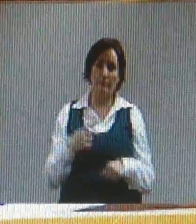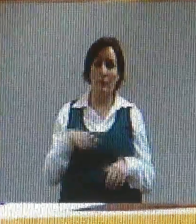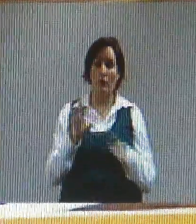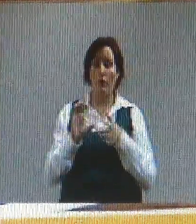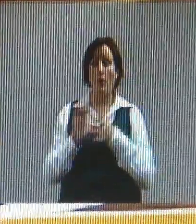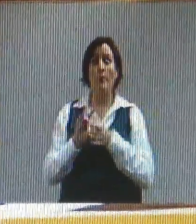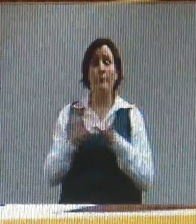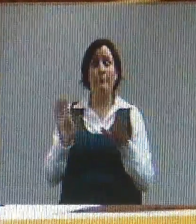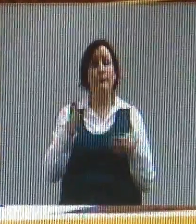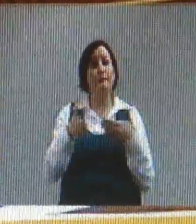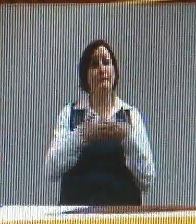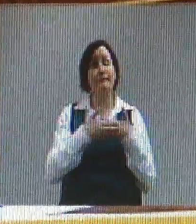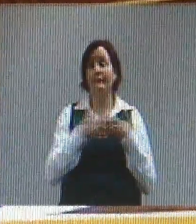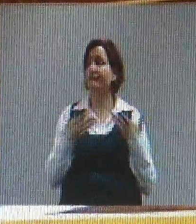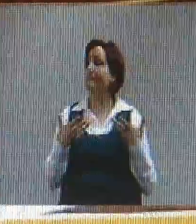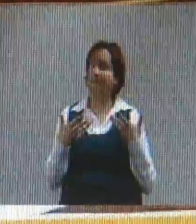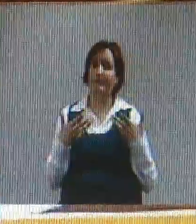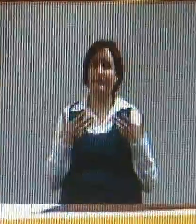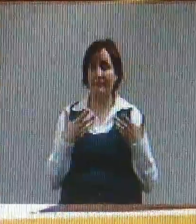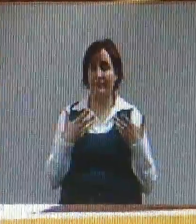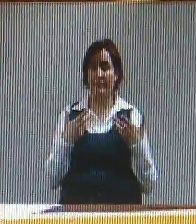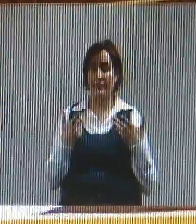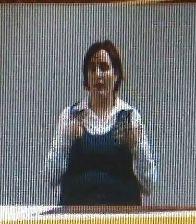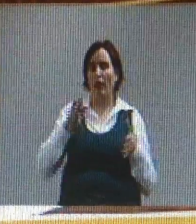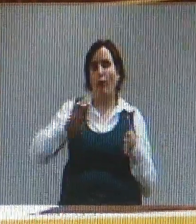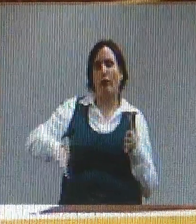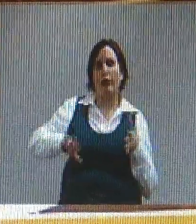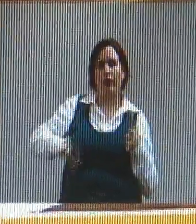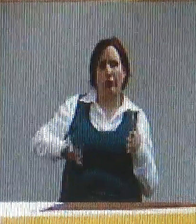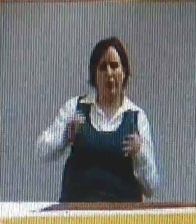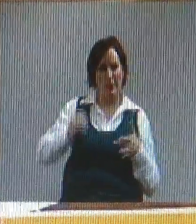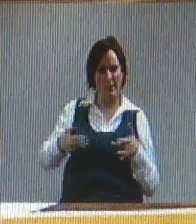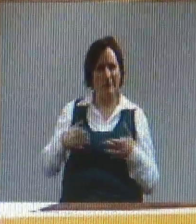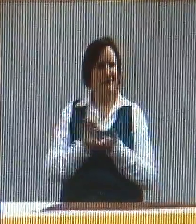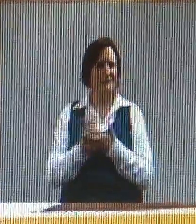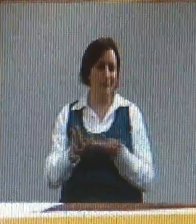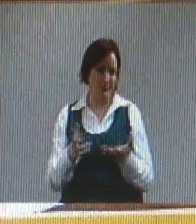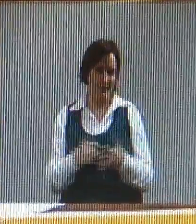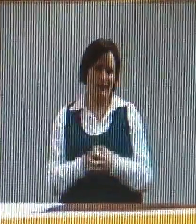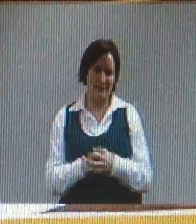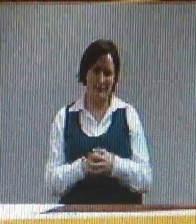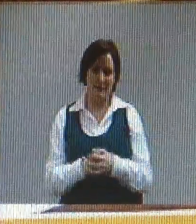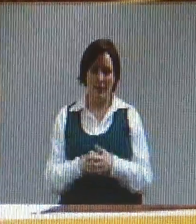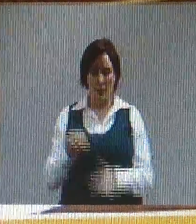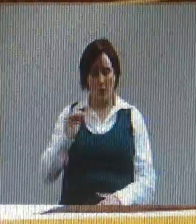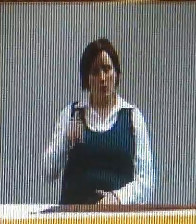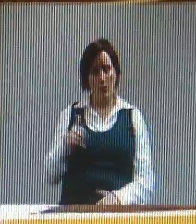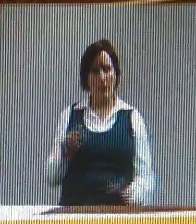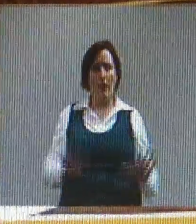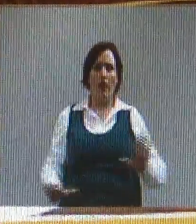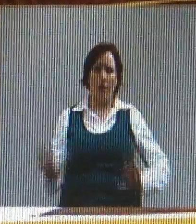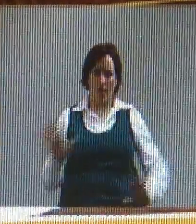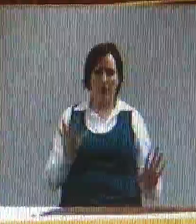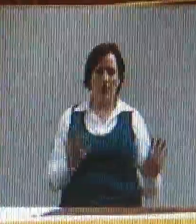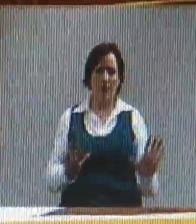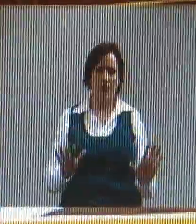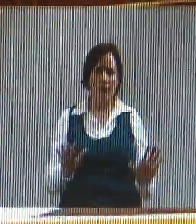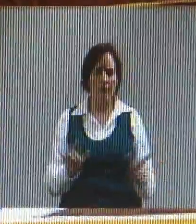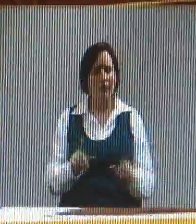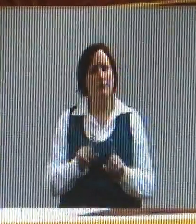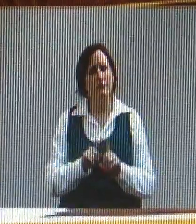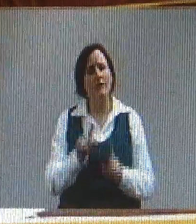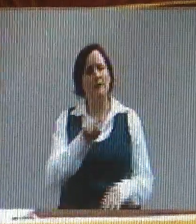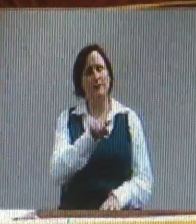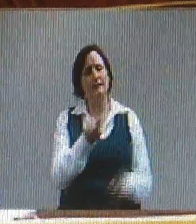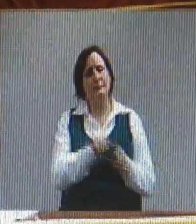second-rate citizens. This must change, as it is not only hurting women, but also our country in